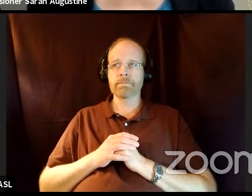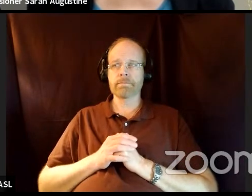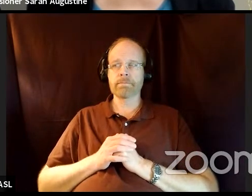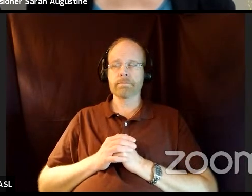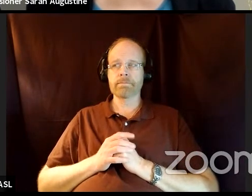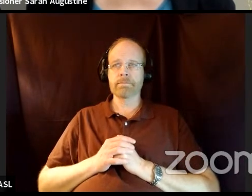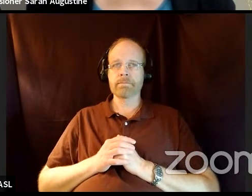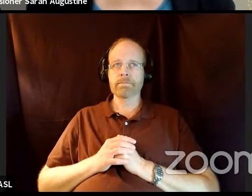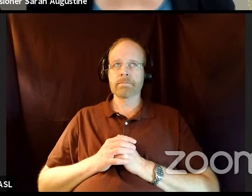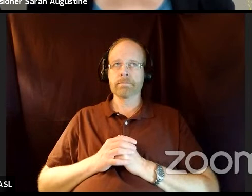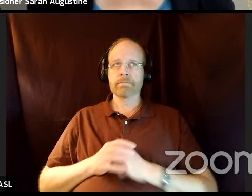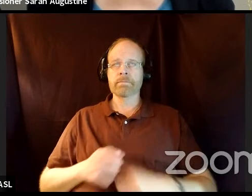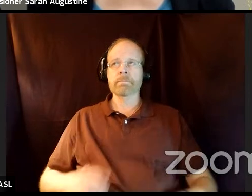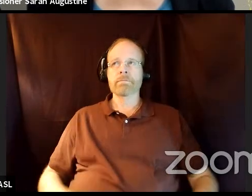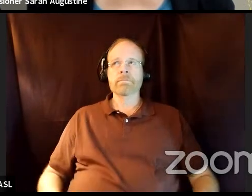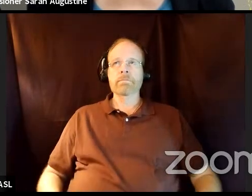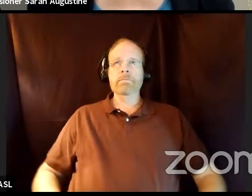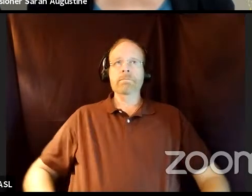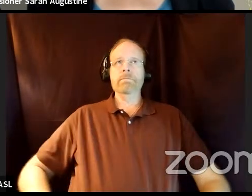suggested about